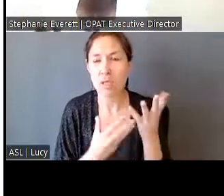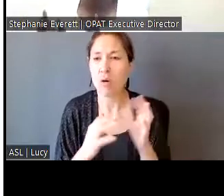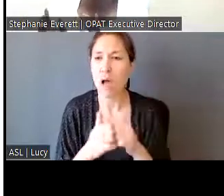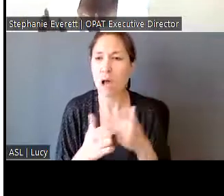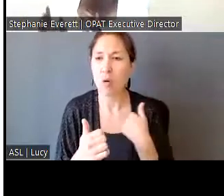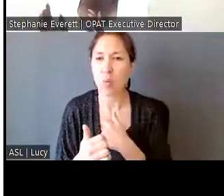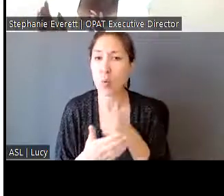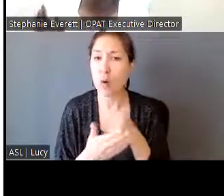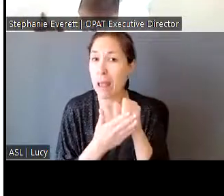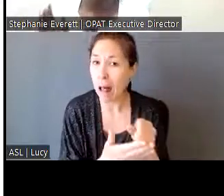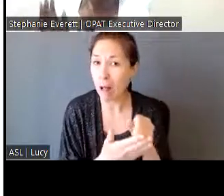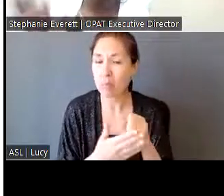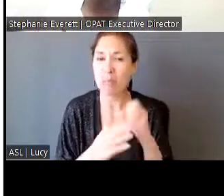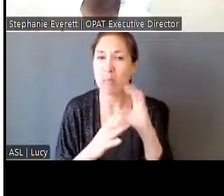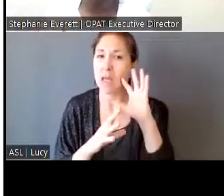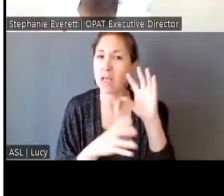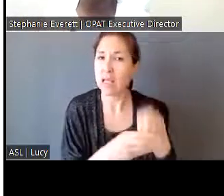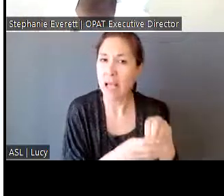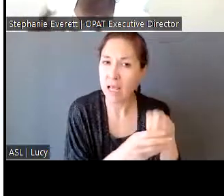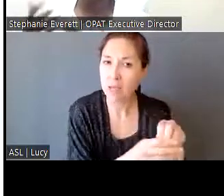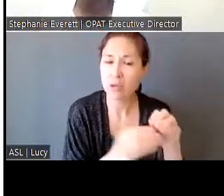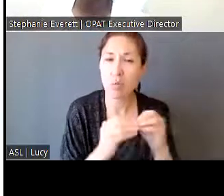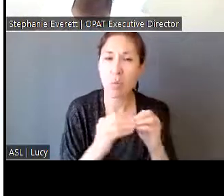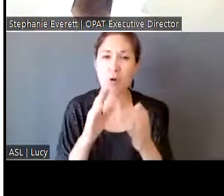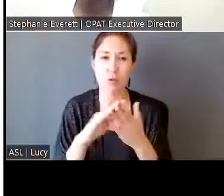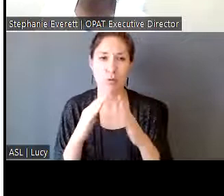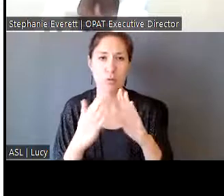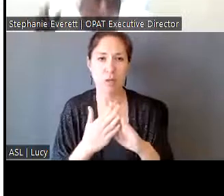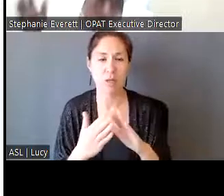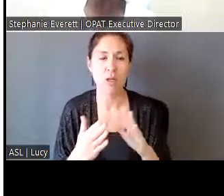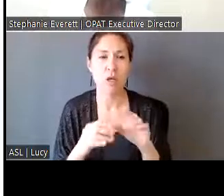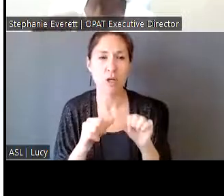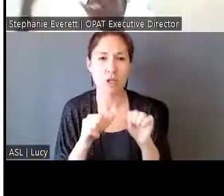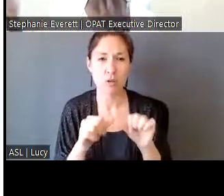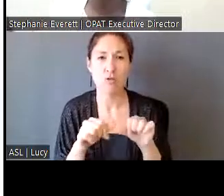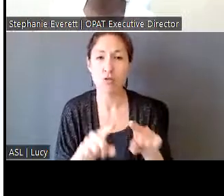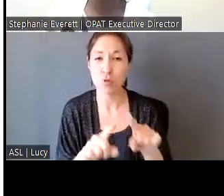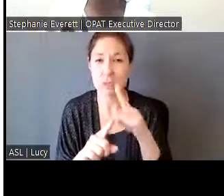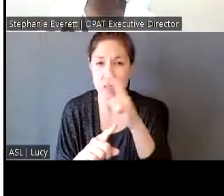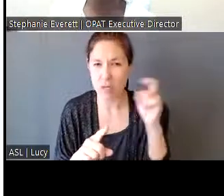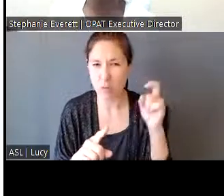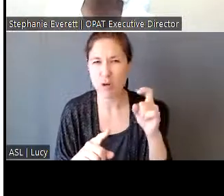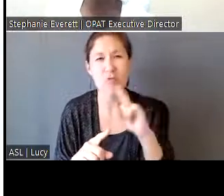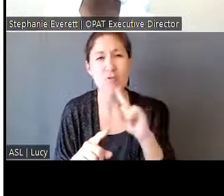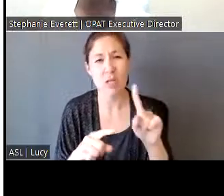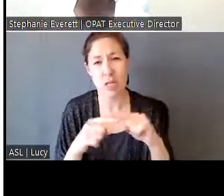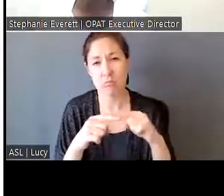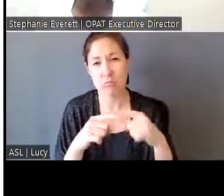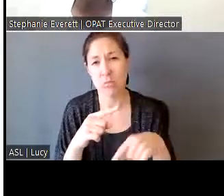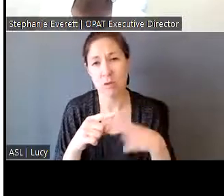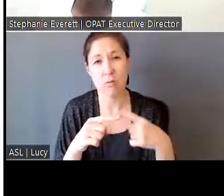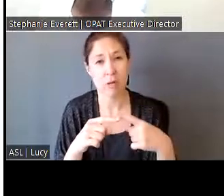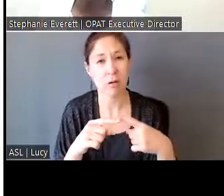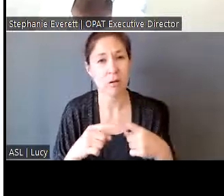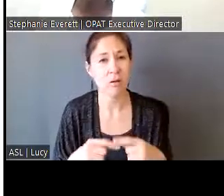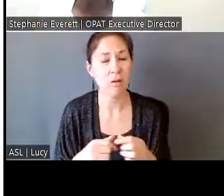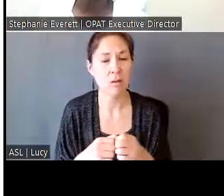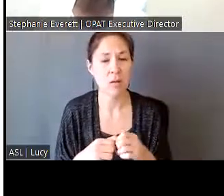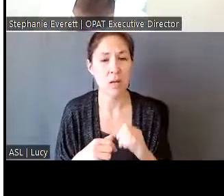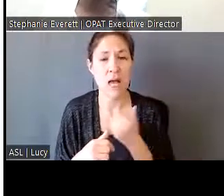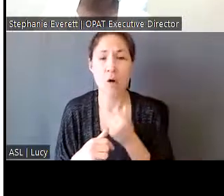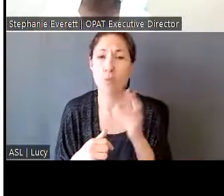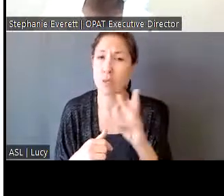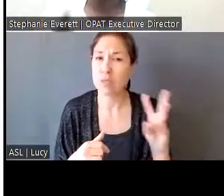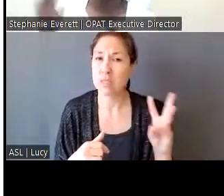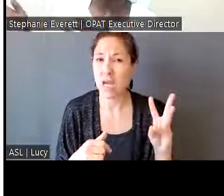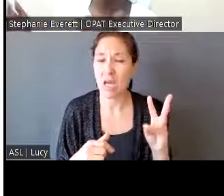that throughout the summer, throughout the year, and it'll be continuous. And we will also keep expanding on our website and